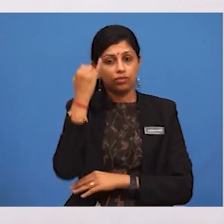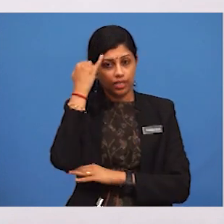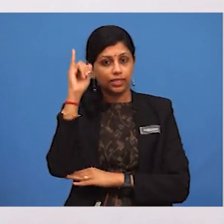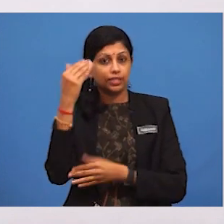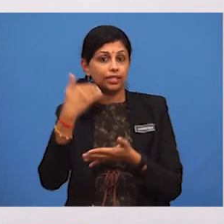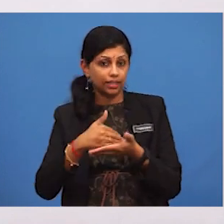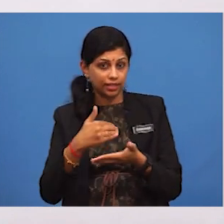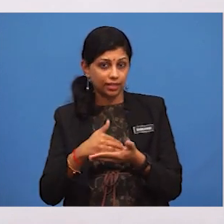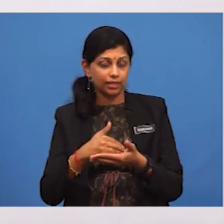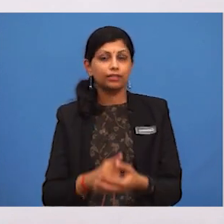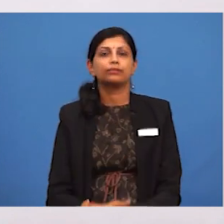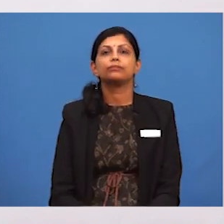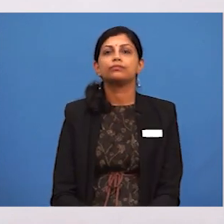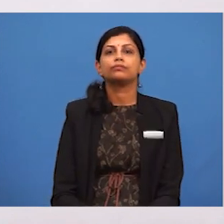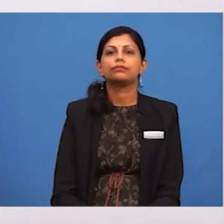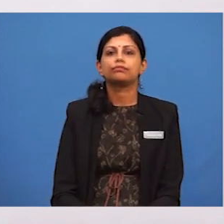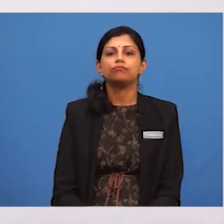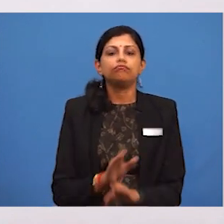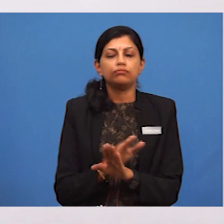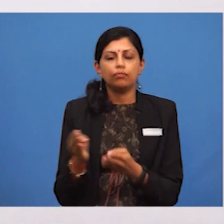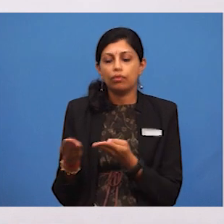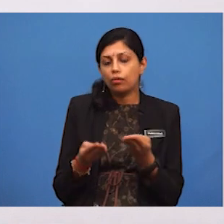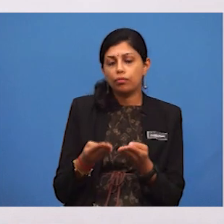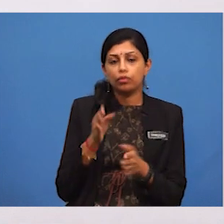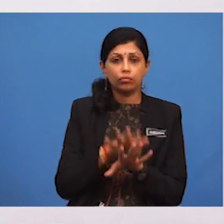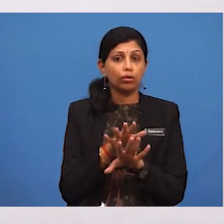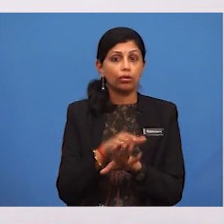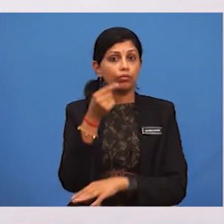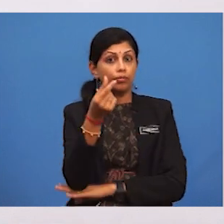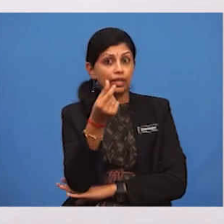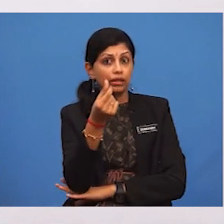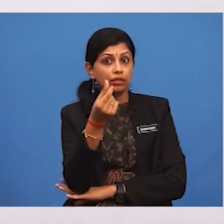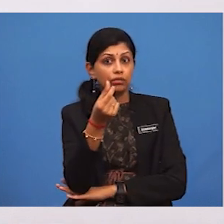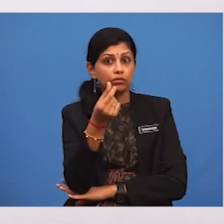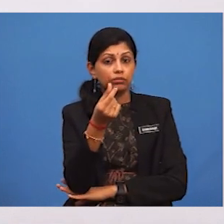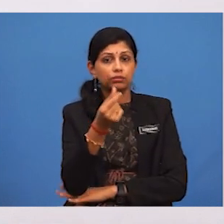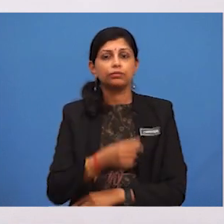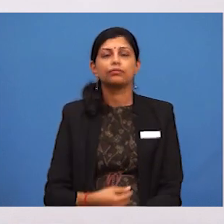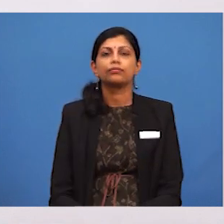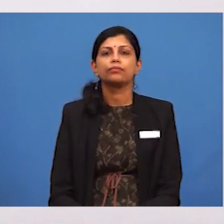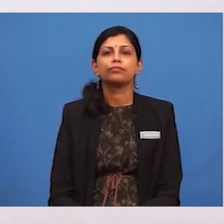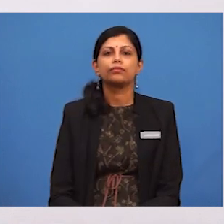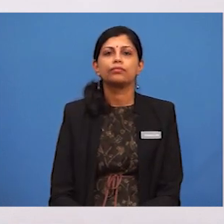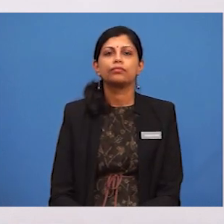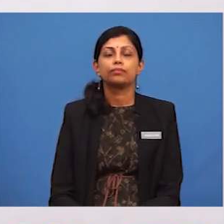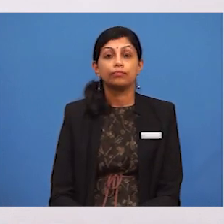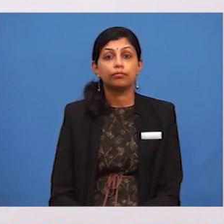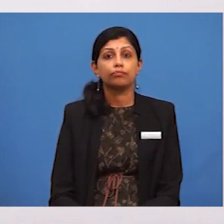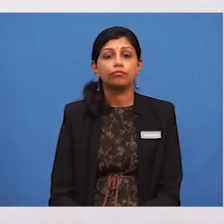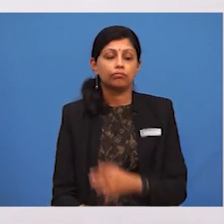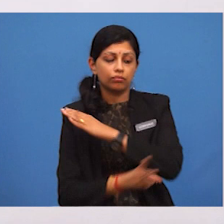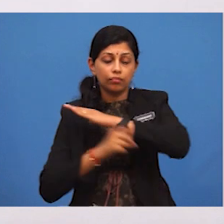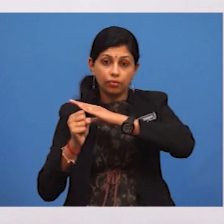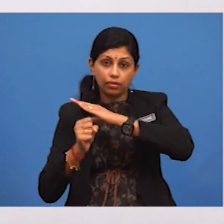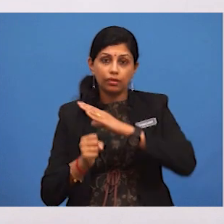shop. Do not carry so much cash in your purse. It is dangerous and you might get